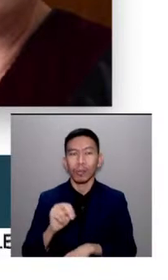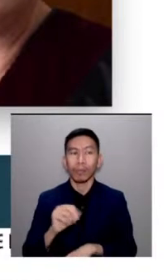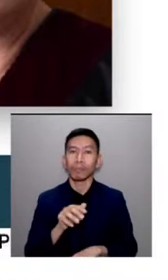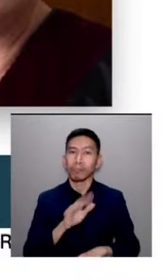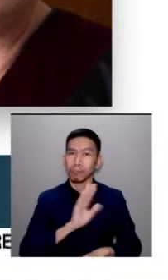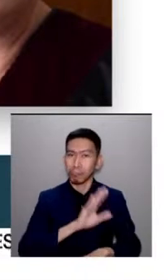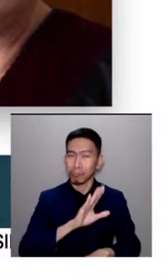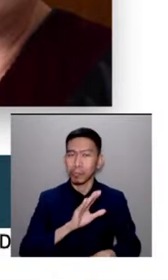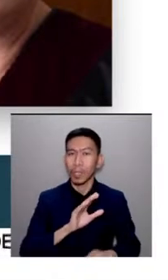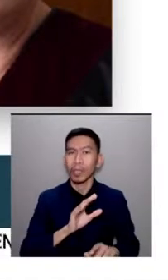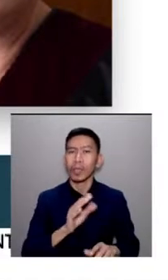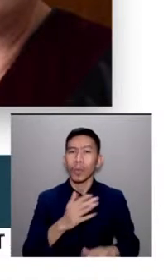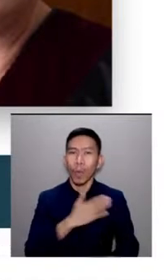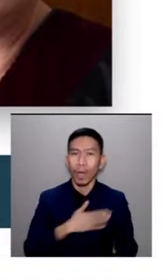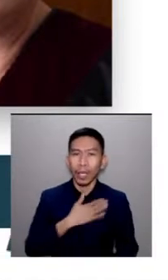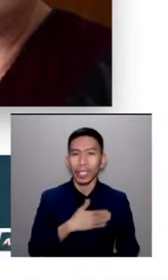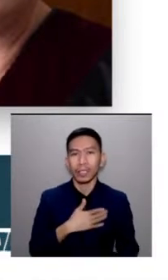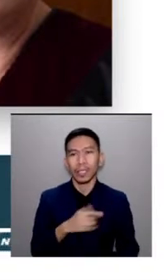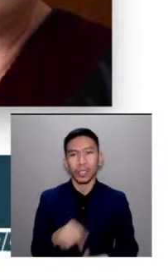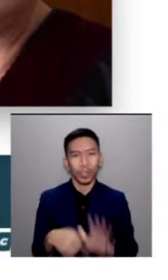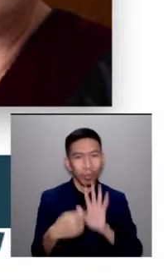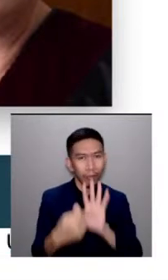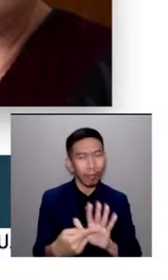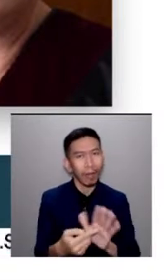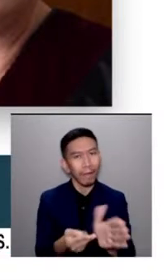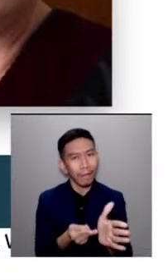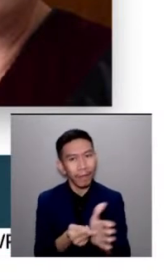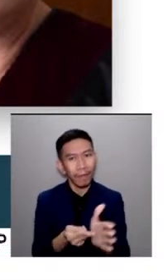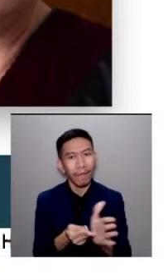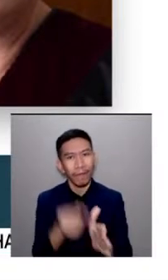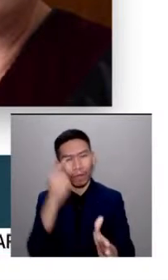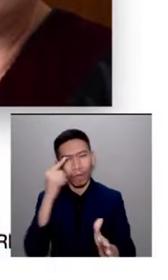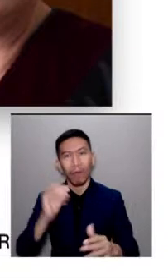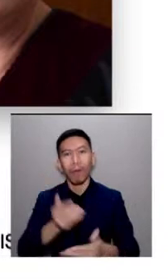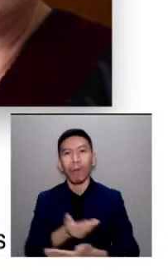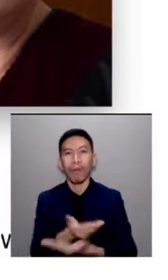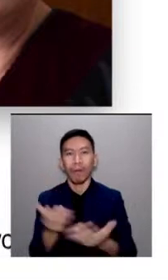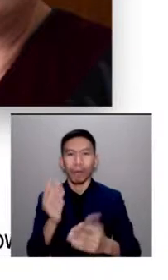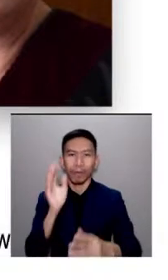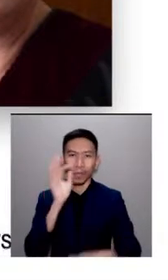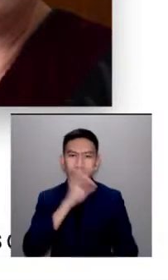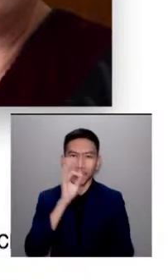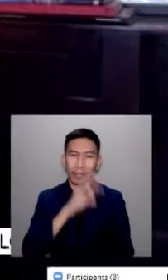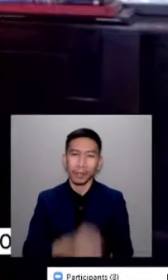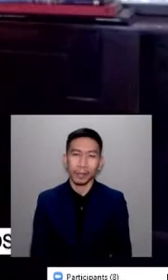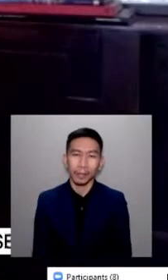the truth, and timely government service for all Filipinos.